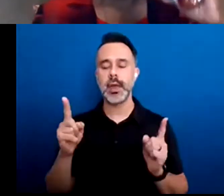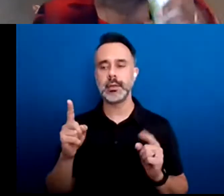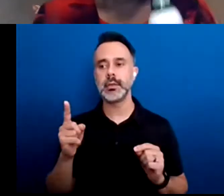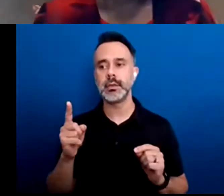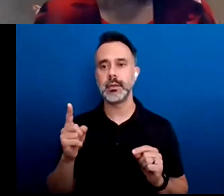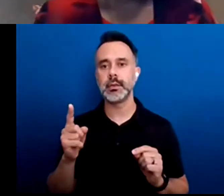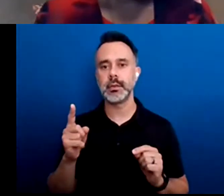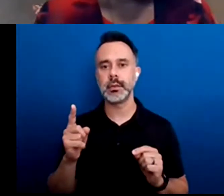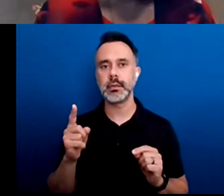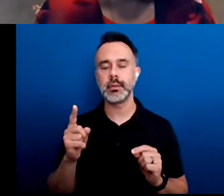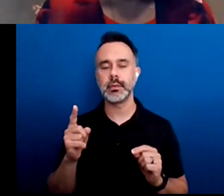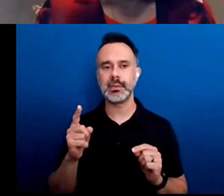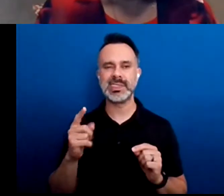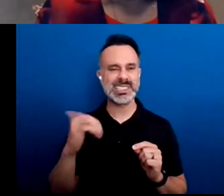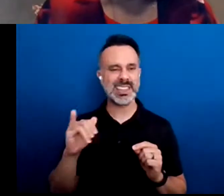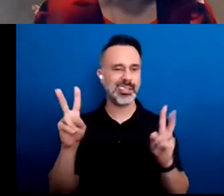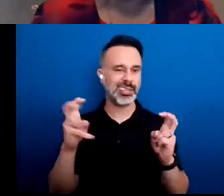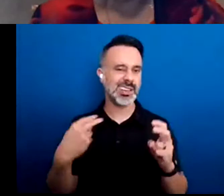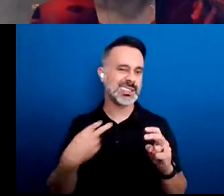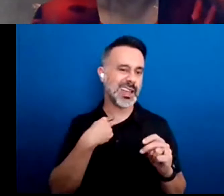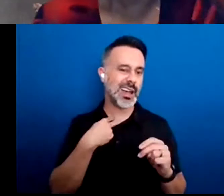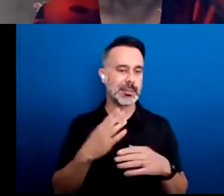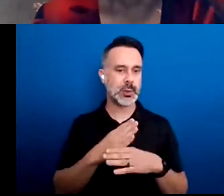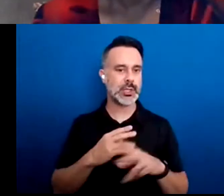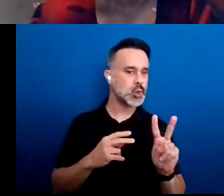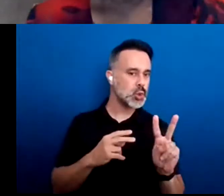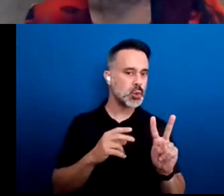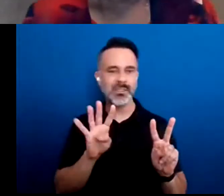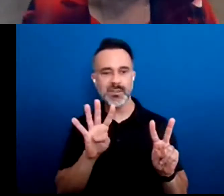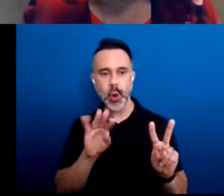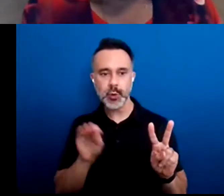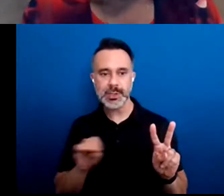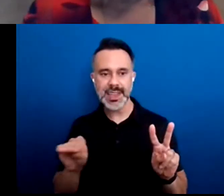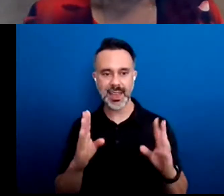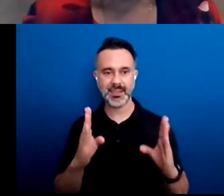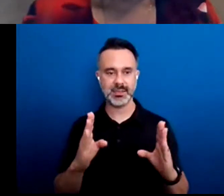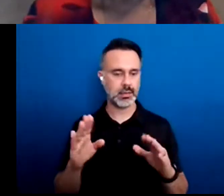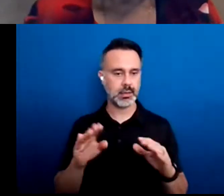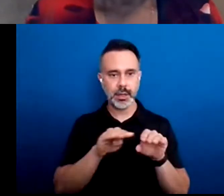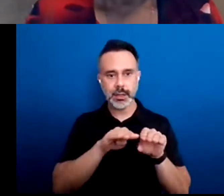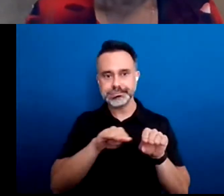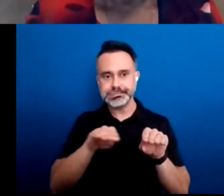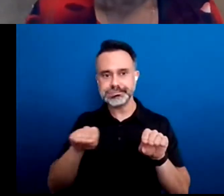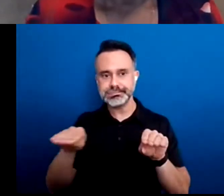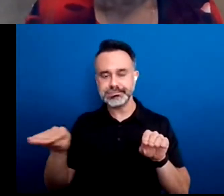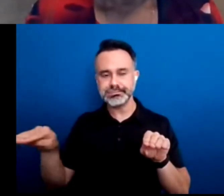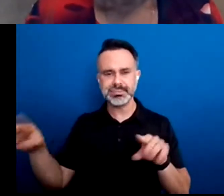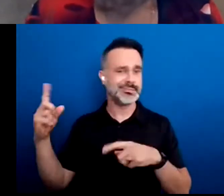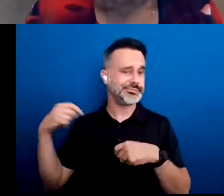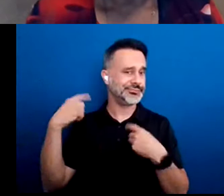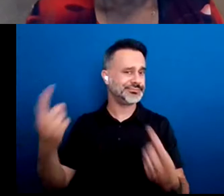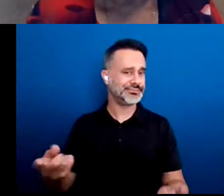it's been stuck between 2 and 4 for quite a while. And so I think it